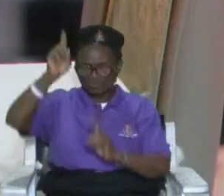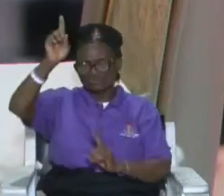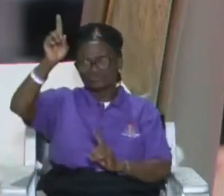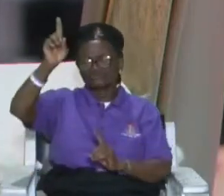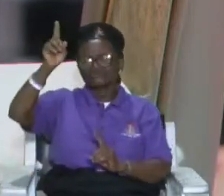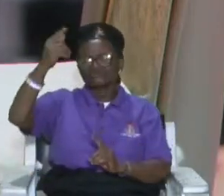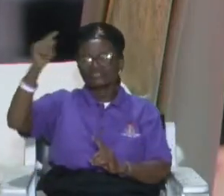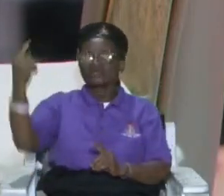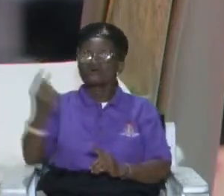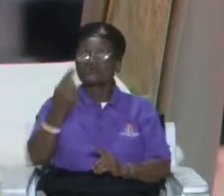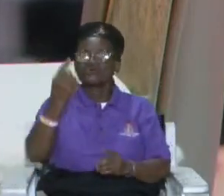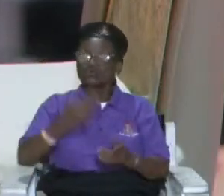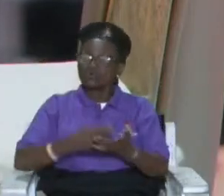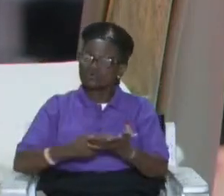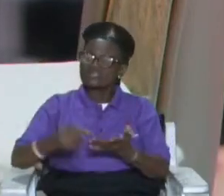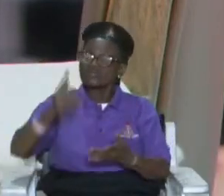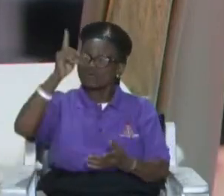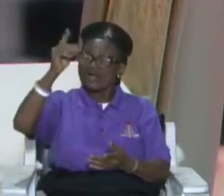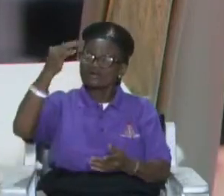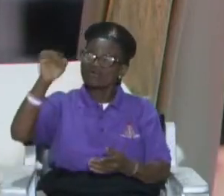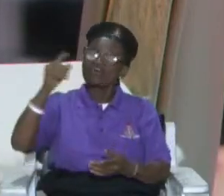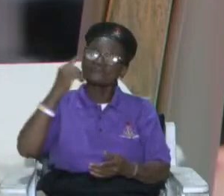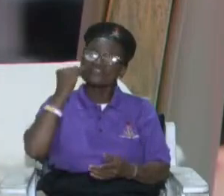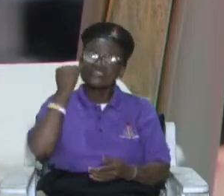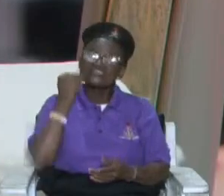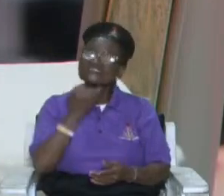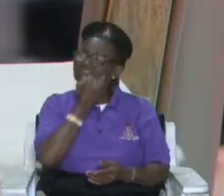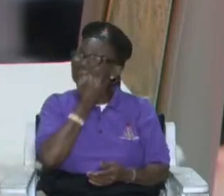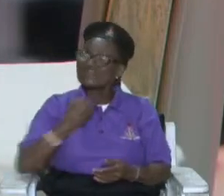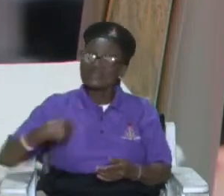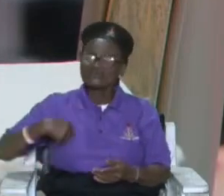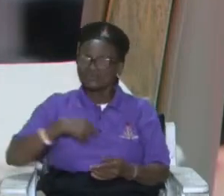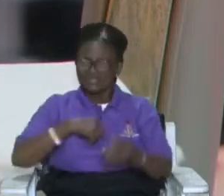The Holy One of Israel, we adore you.